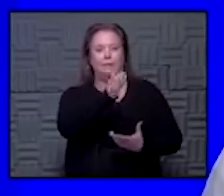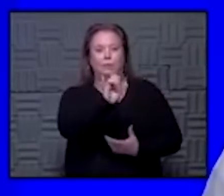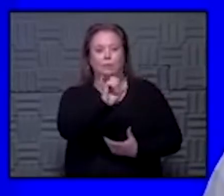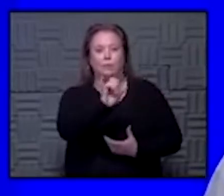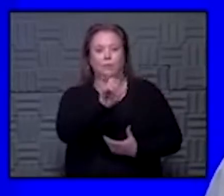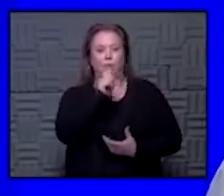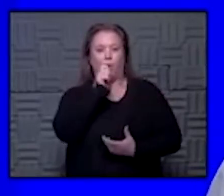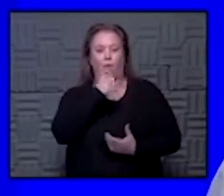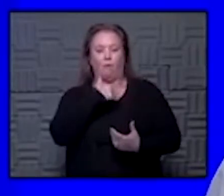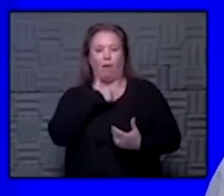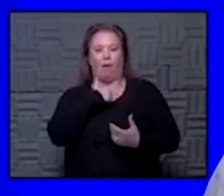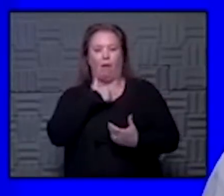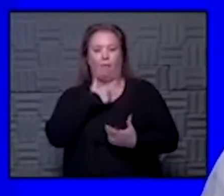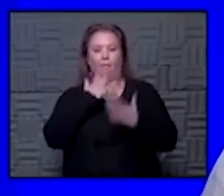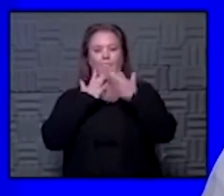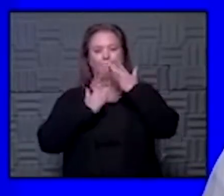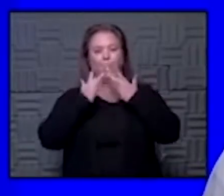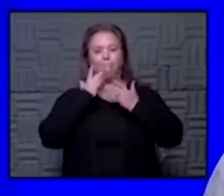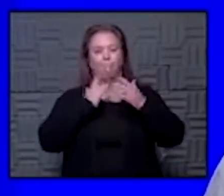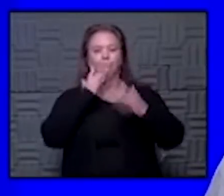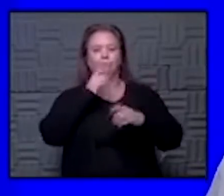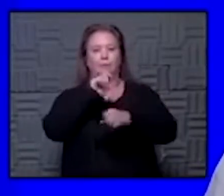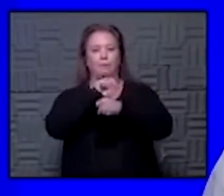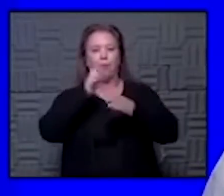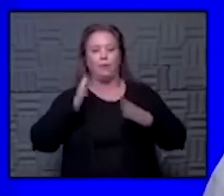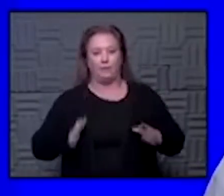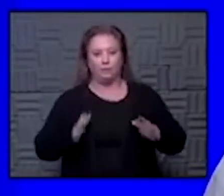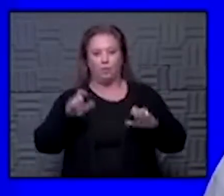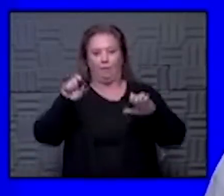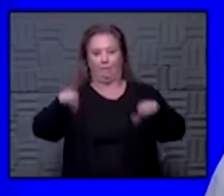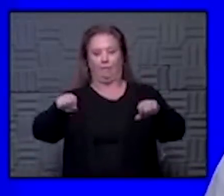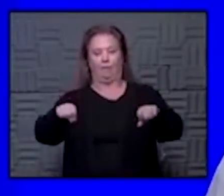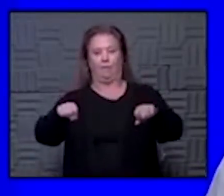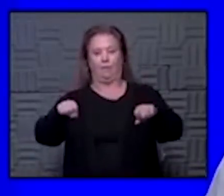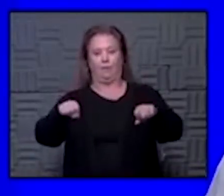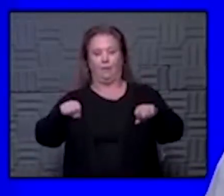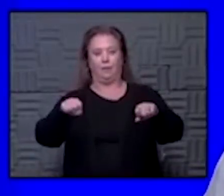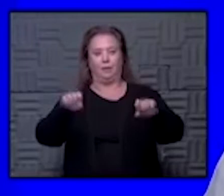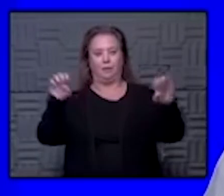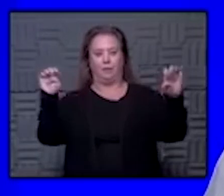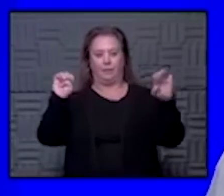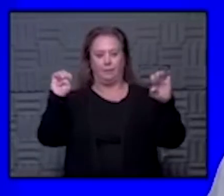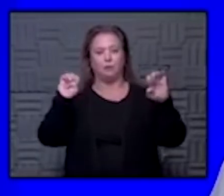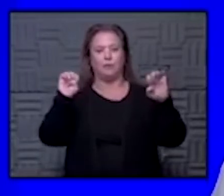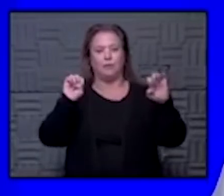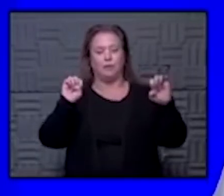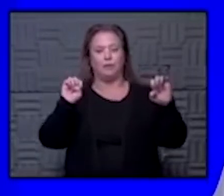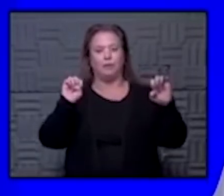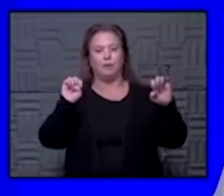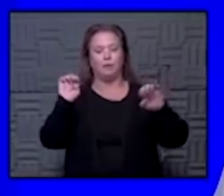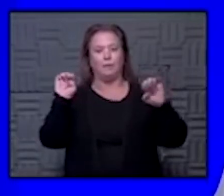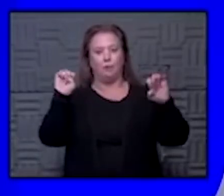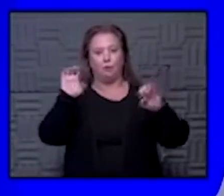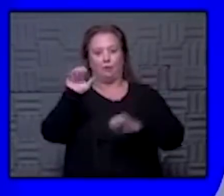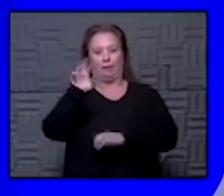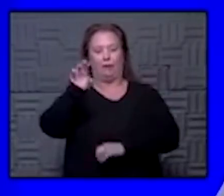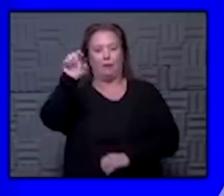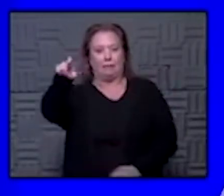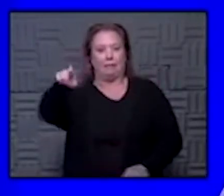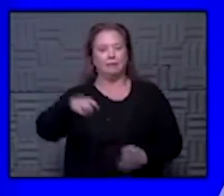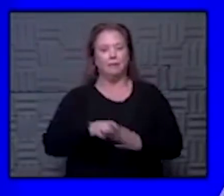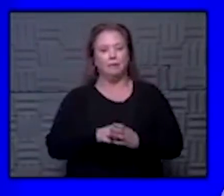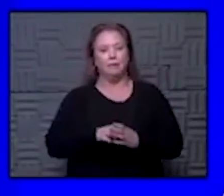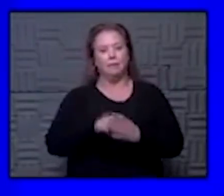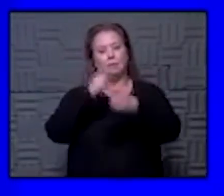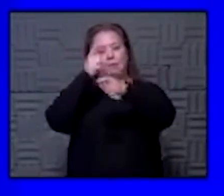have workforce shortages in that, so that we can have this capacity to do this emergency or urgent medical care as needed, but also